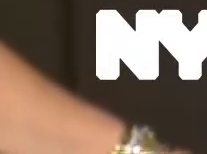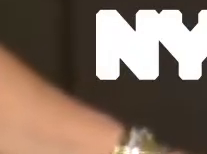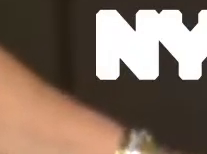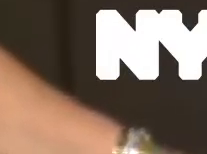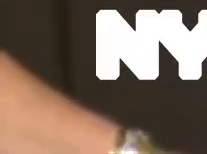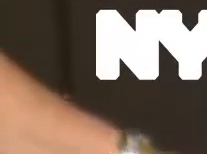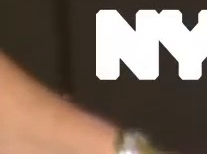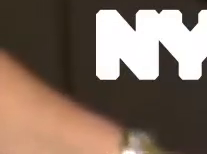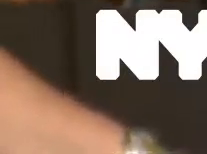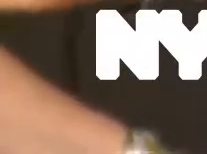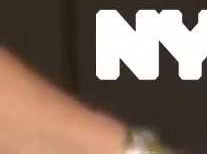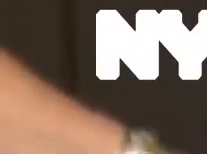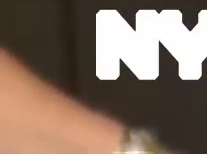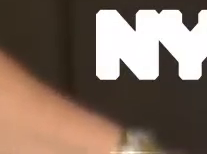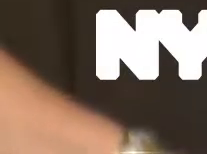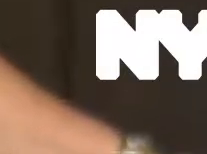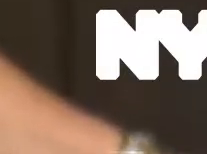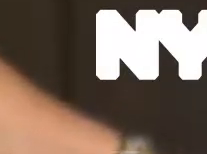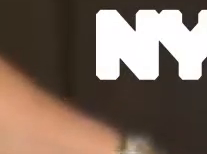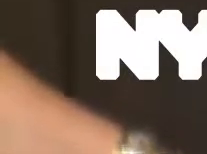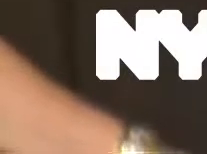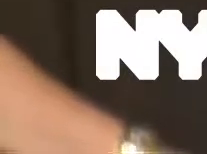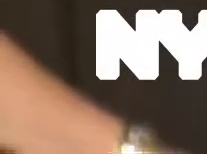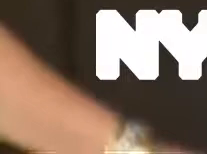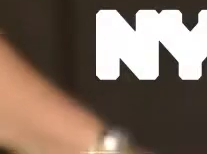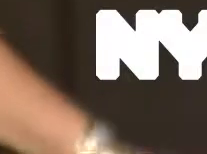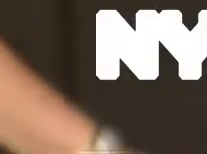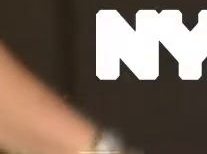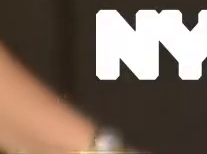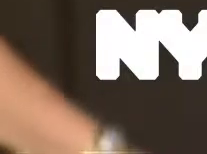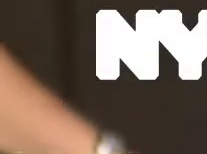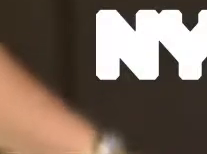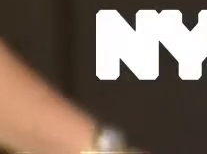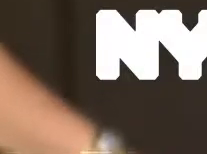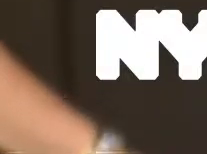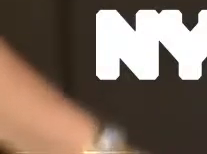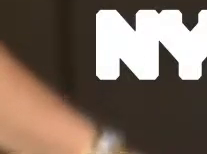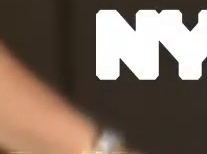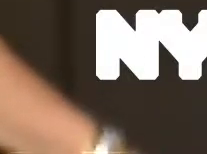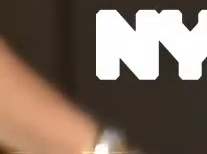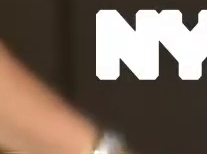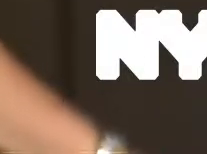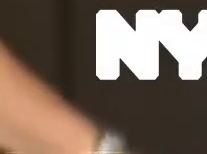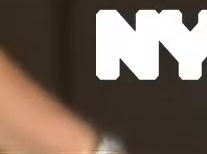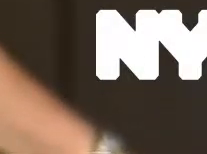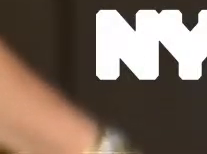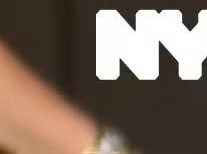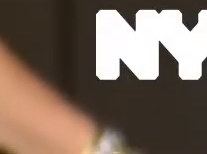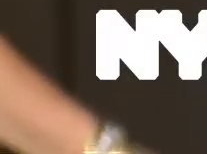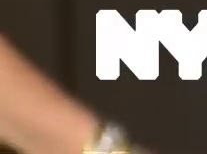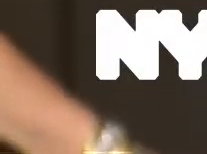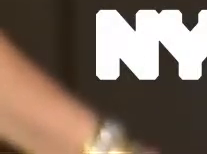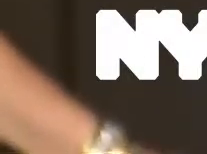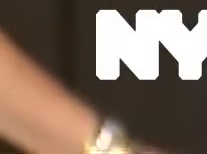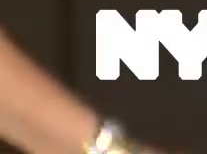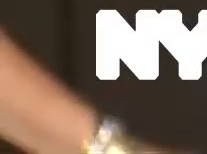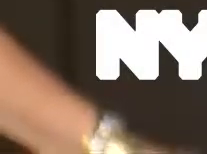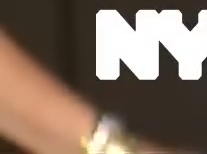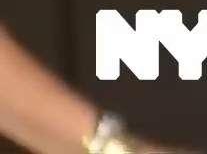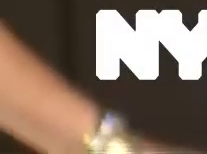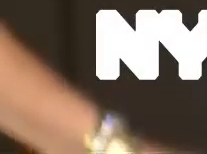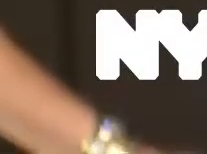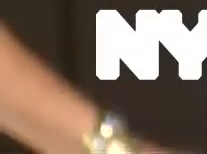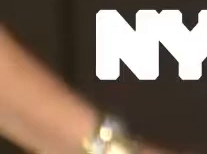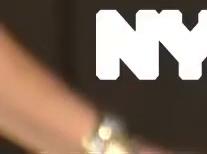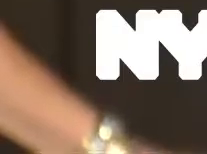I encourage everyone here tonight, everyone, to take a free mental health first aid course. I know many of you have